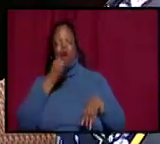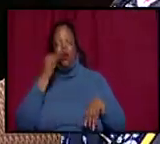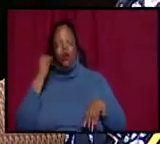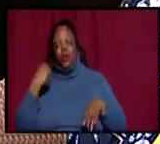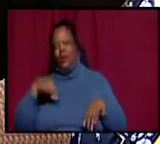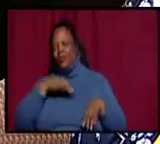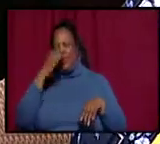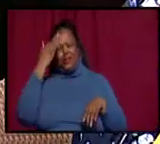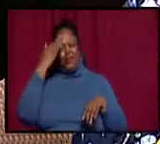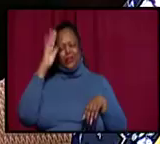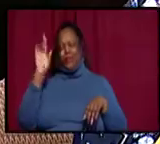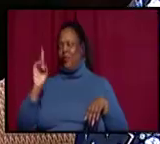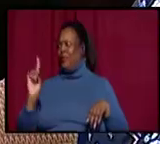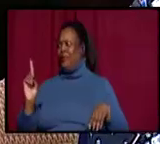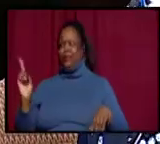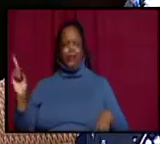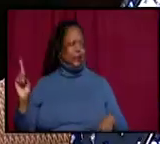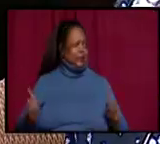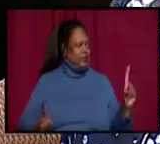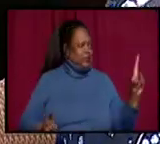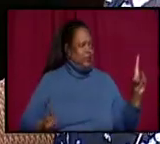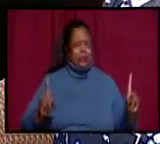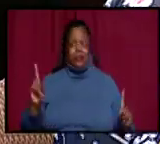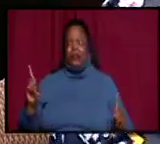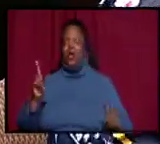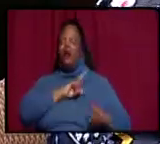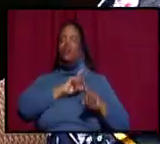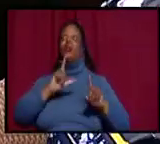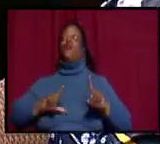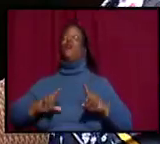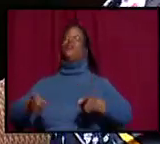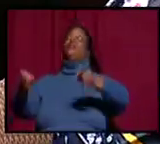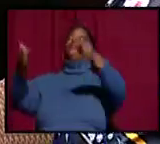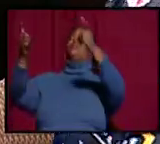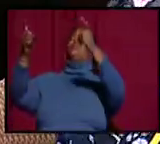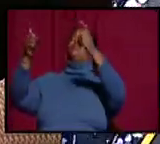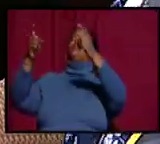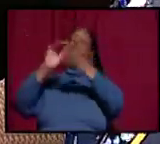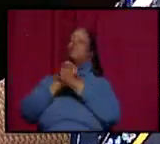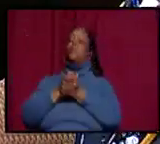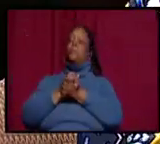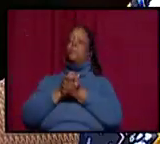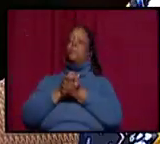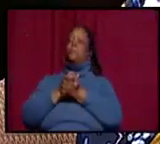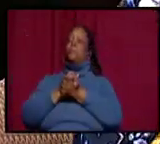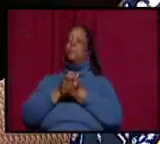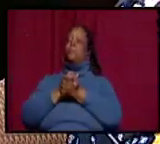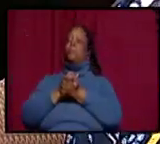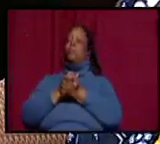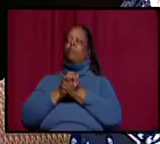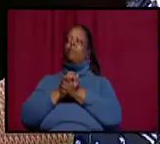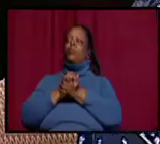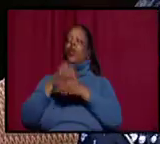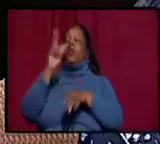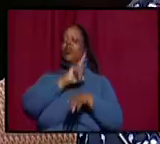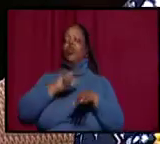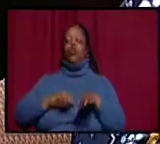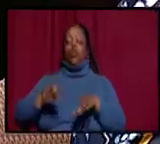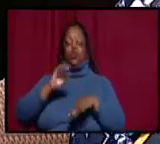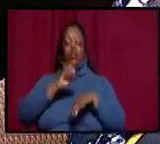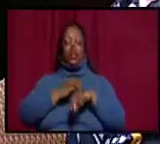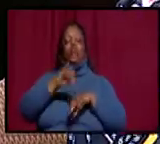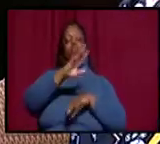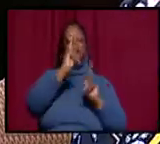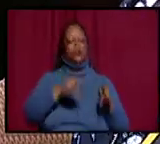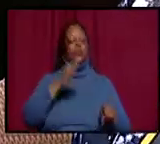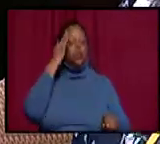we really didn't have anywhere to go. And the Lord opened up someone that knew Mom. The Lord touched their heart, and we